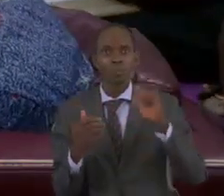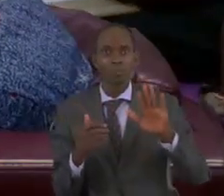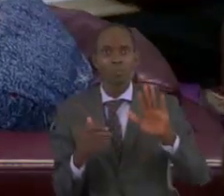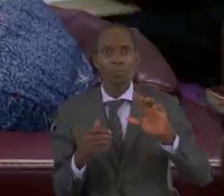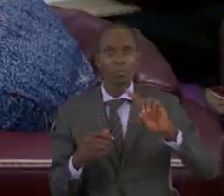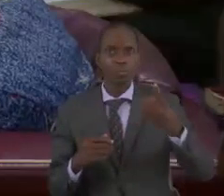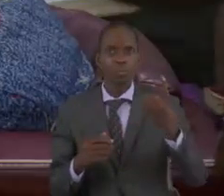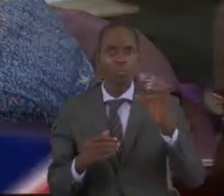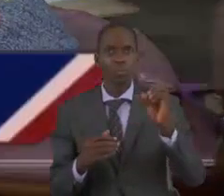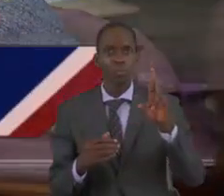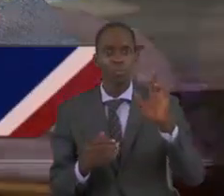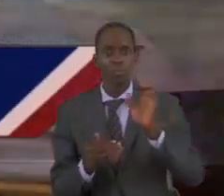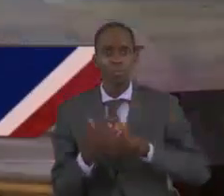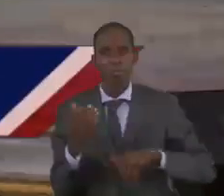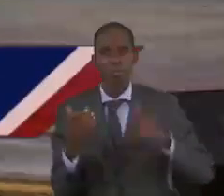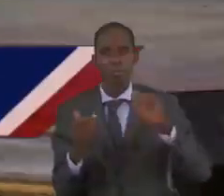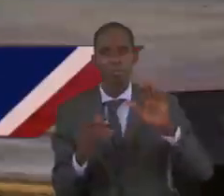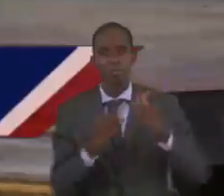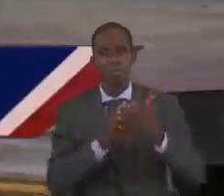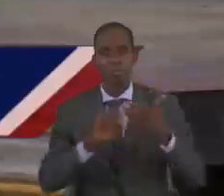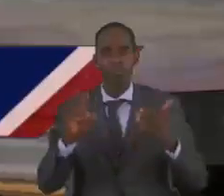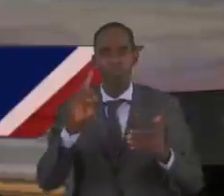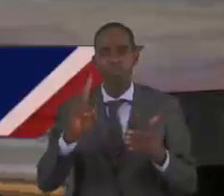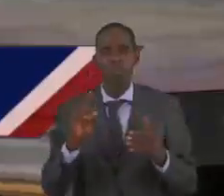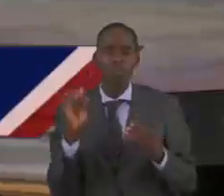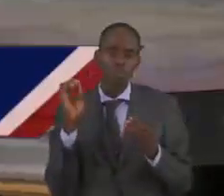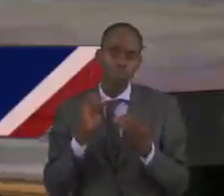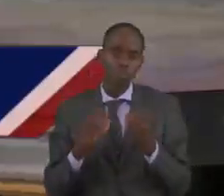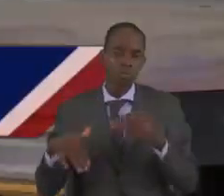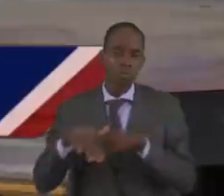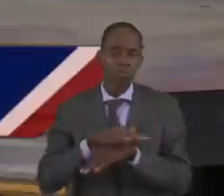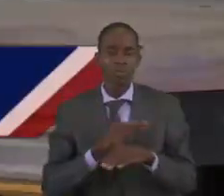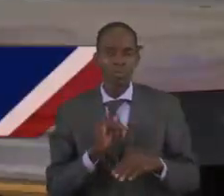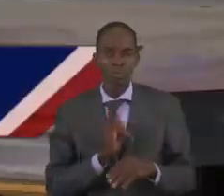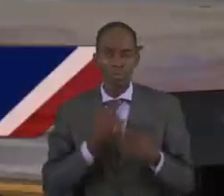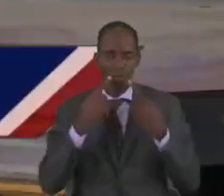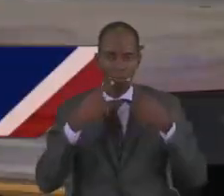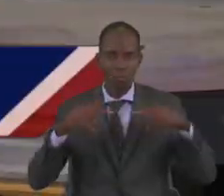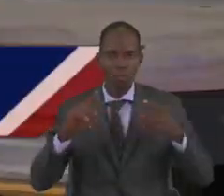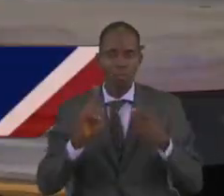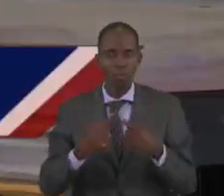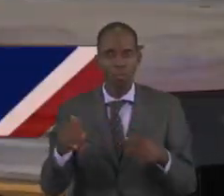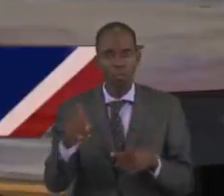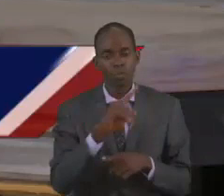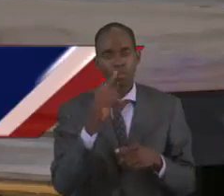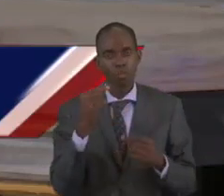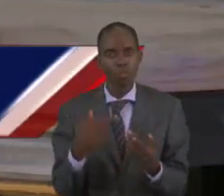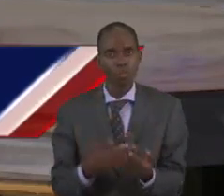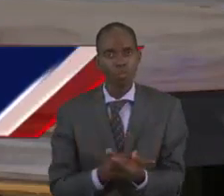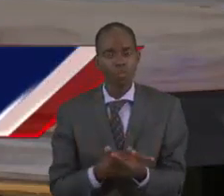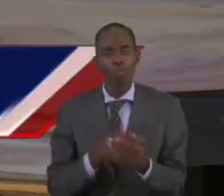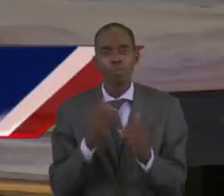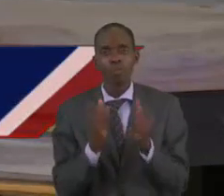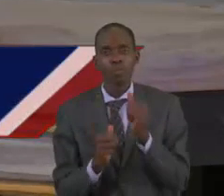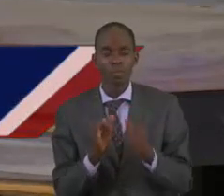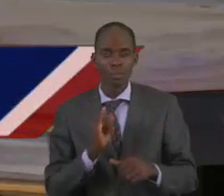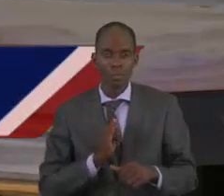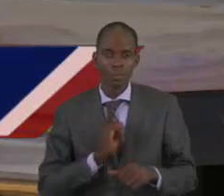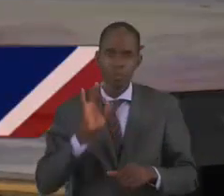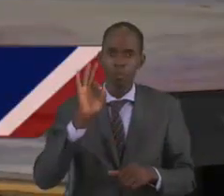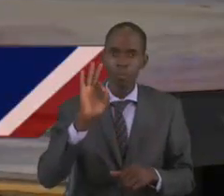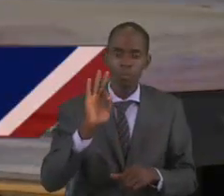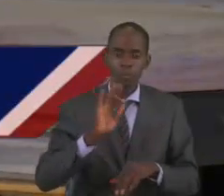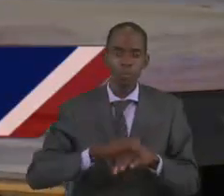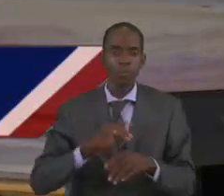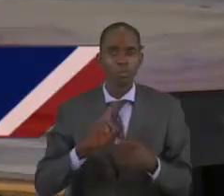from verse 1, moreover, brethren, I declare unto you the gospel which I preached unto